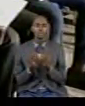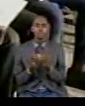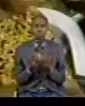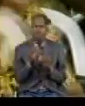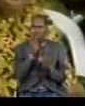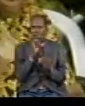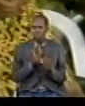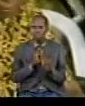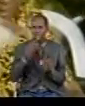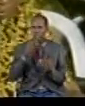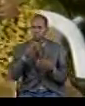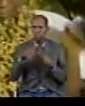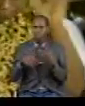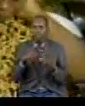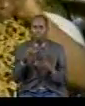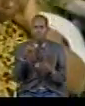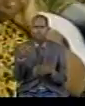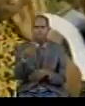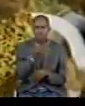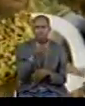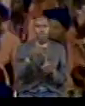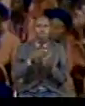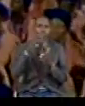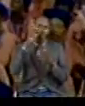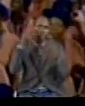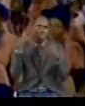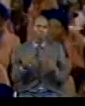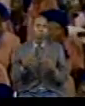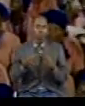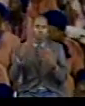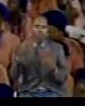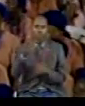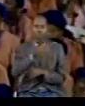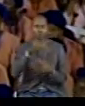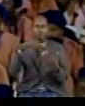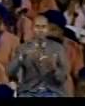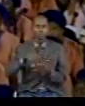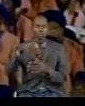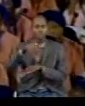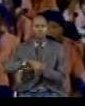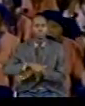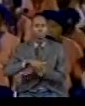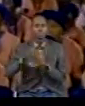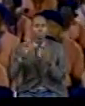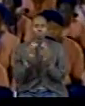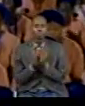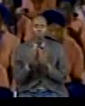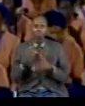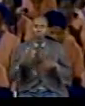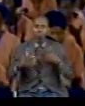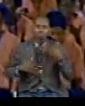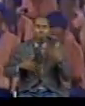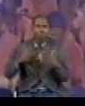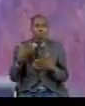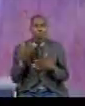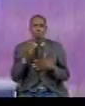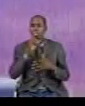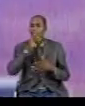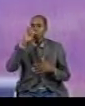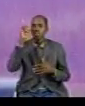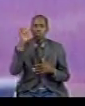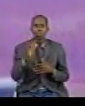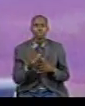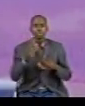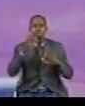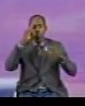somebody there? It will happen tonight. With joy, with assurance, with decision,